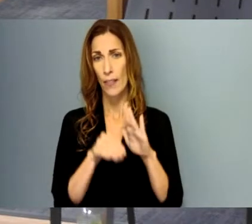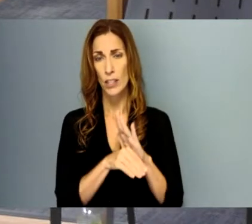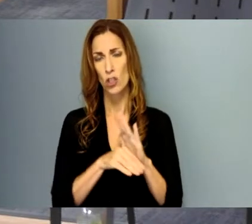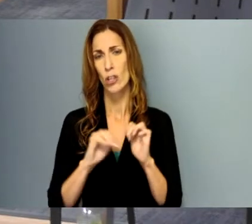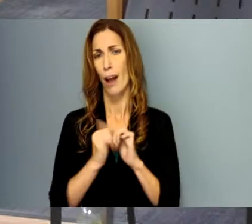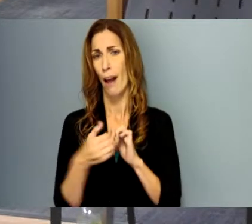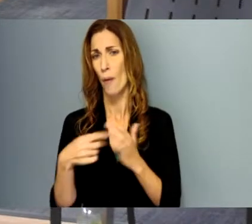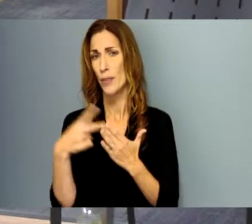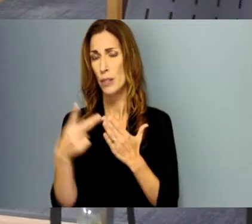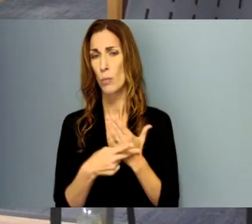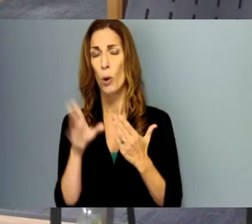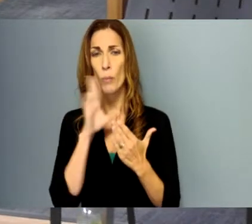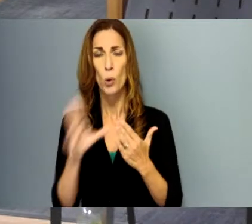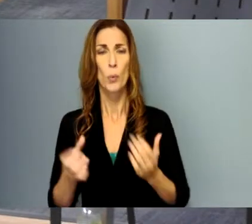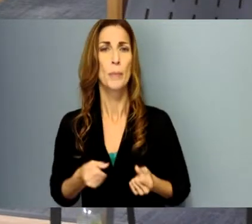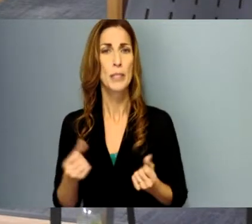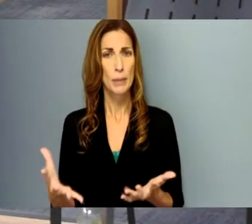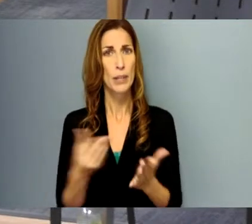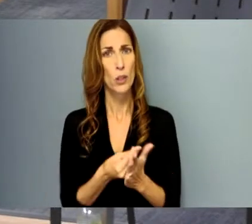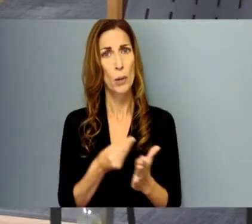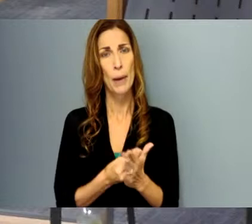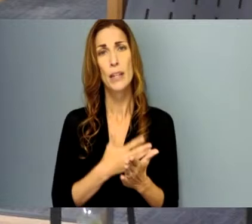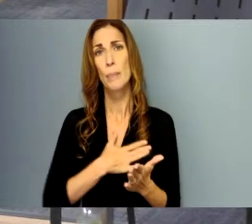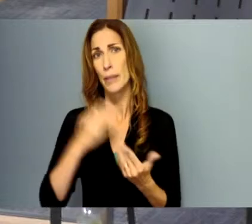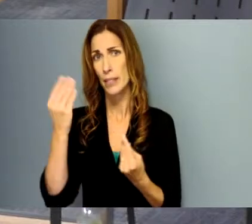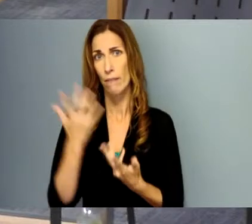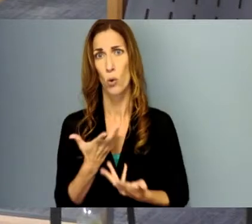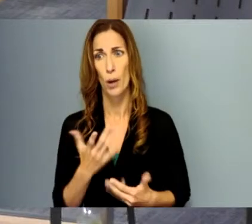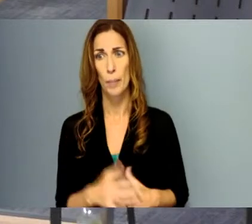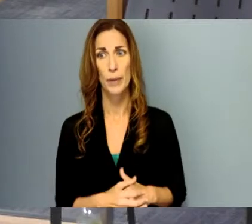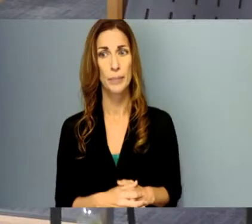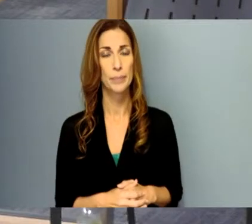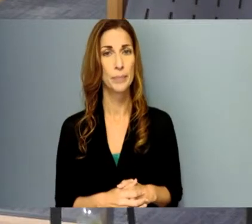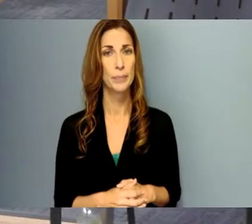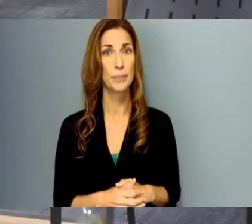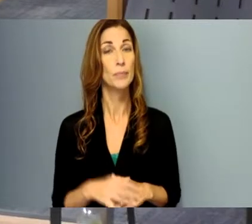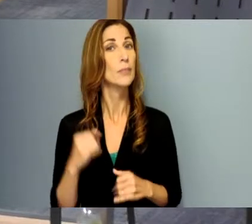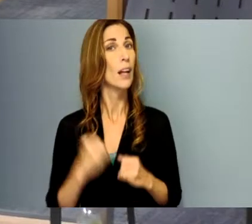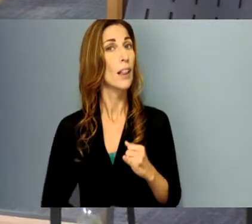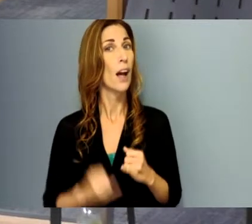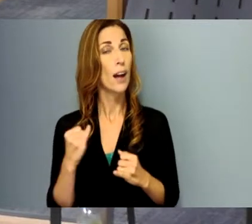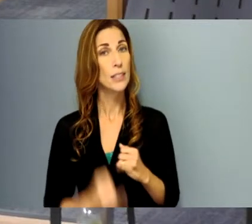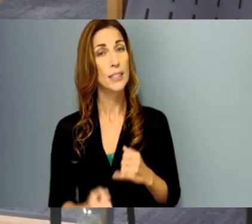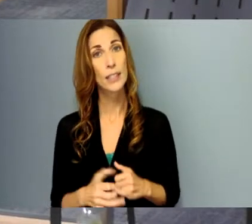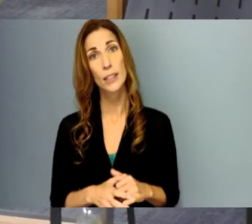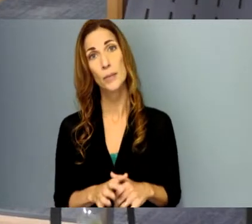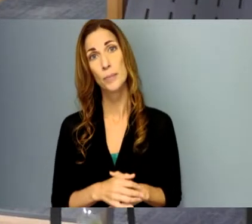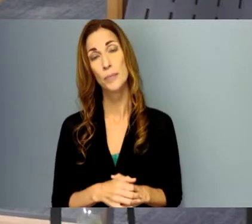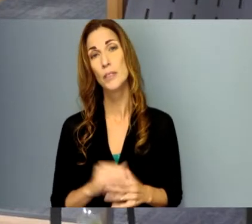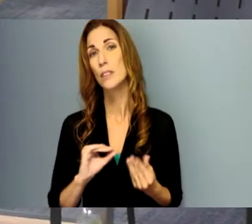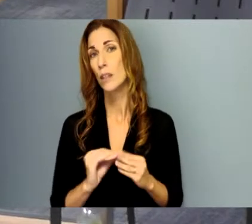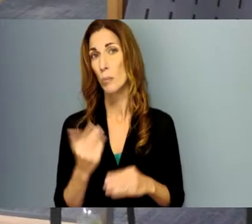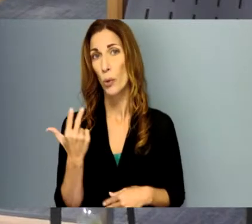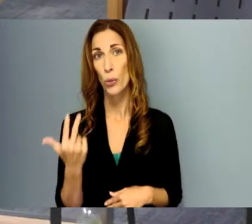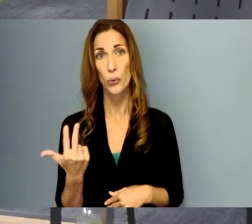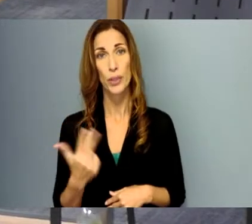these programs will be spending the money. Please inform. Lastly, number